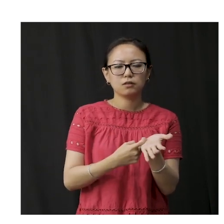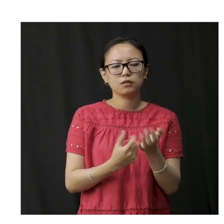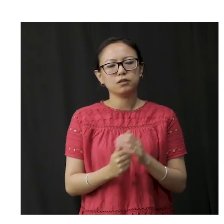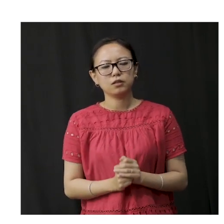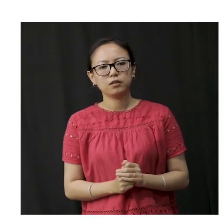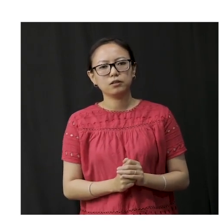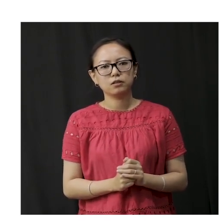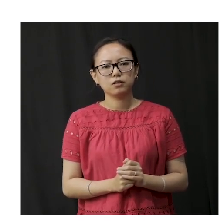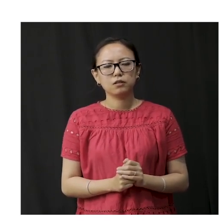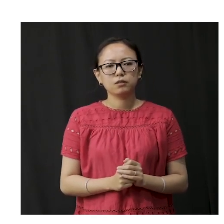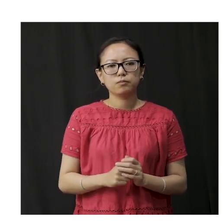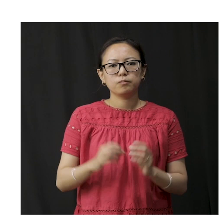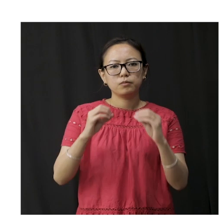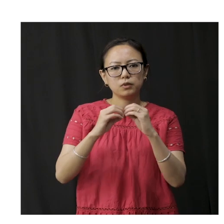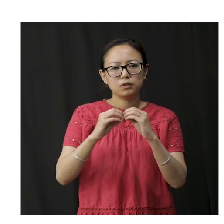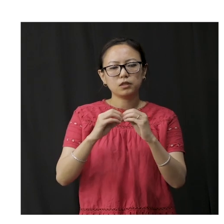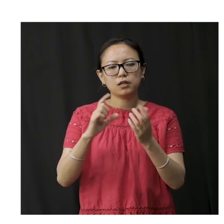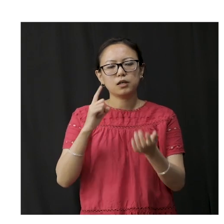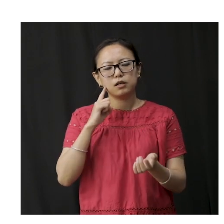CLEAR, clear.